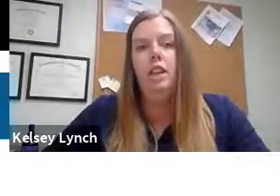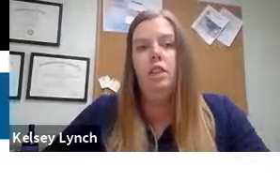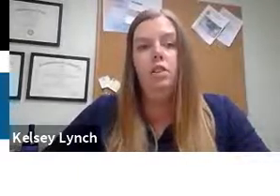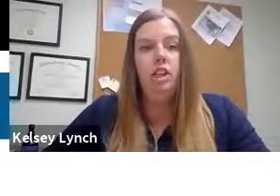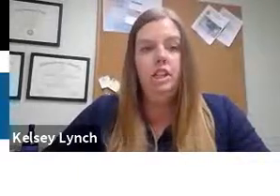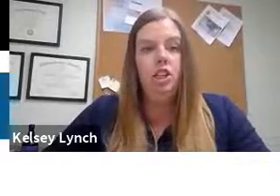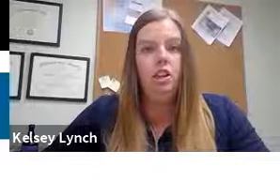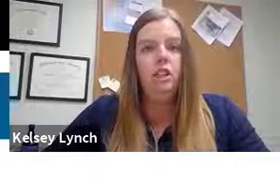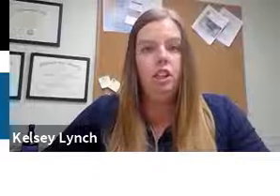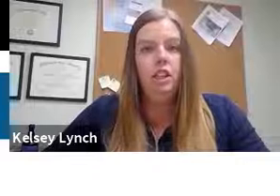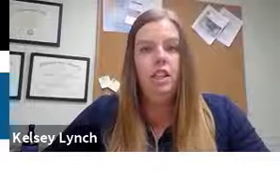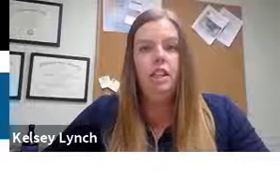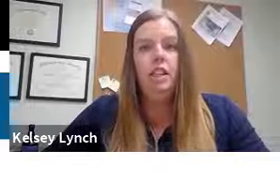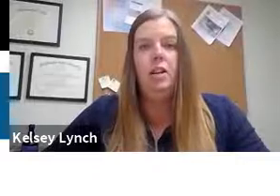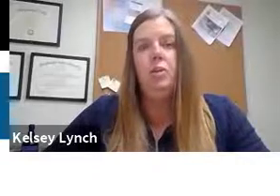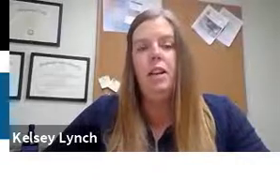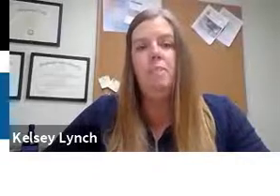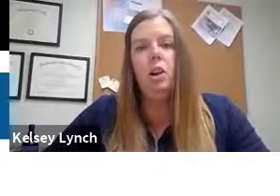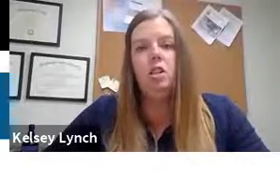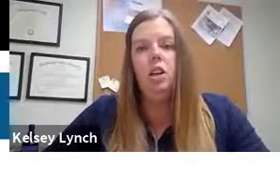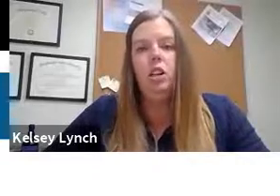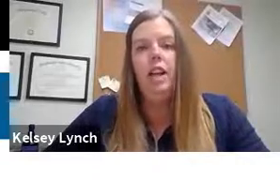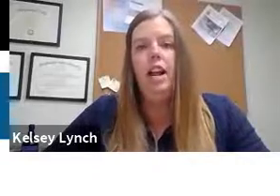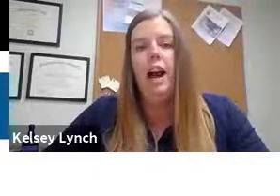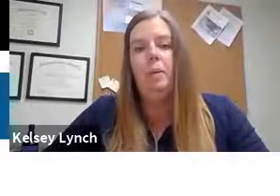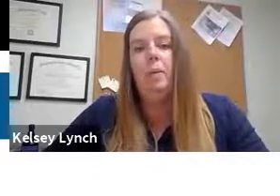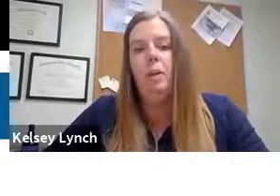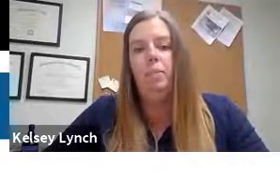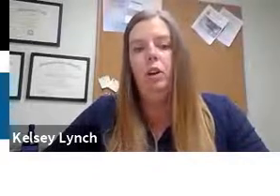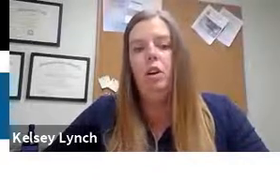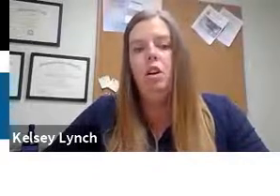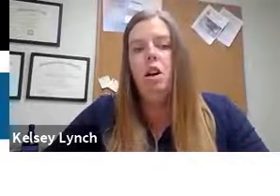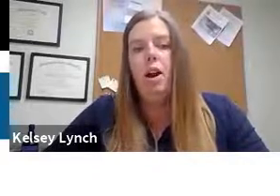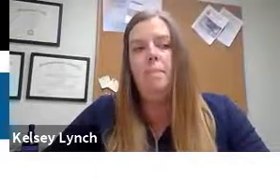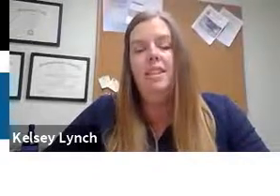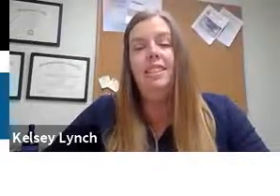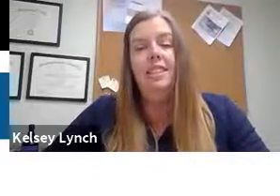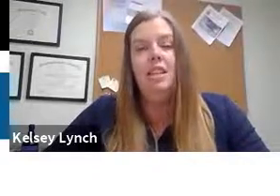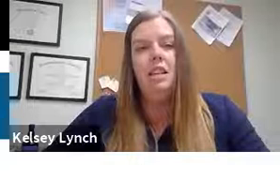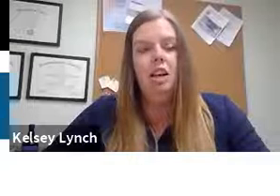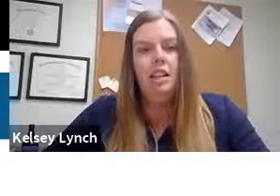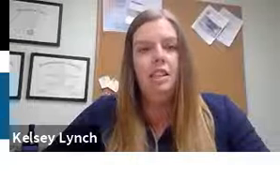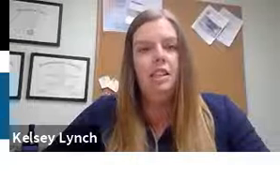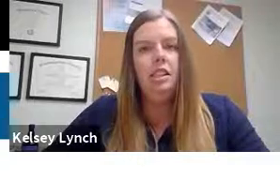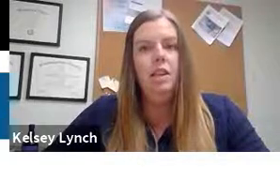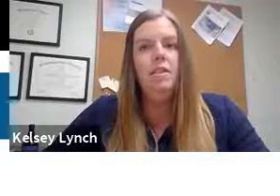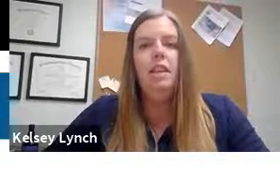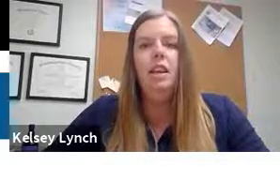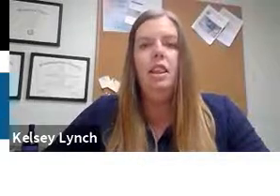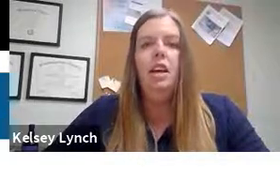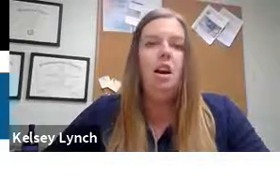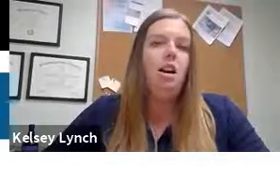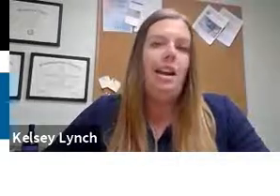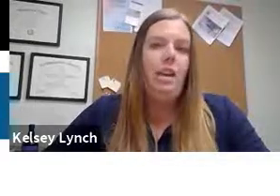of looking at the utilization of services, it would be important to look at how many people are being seen in the crisis system